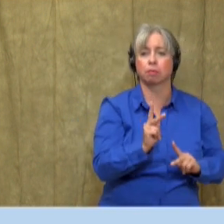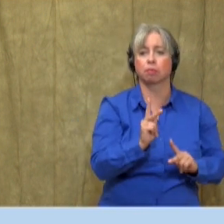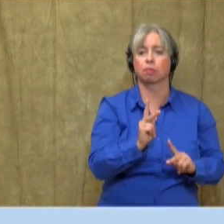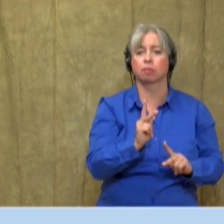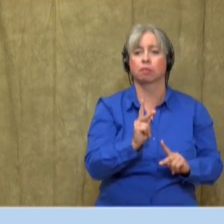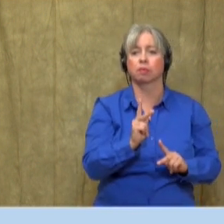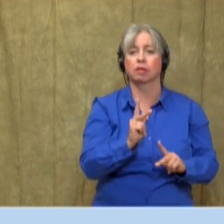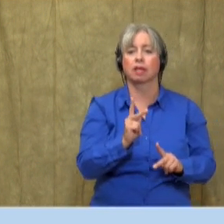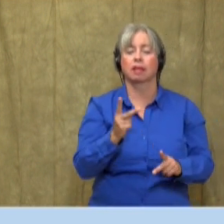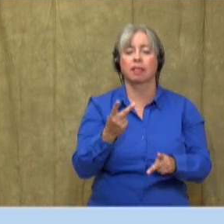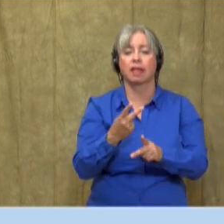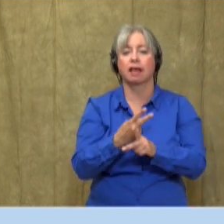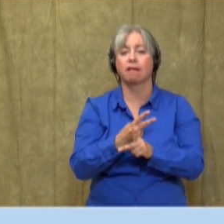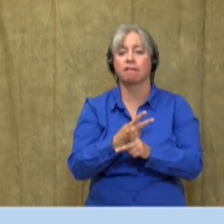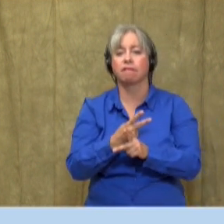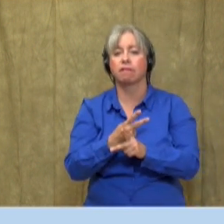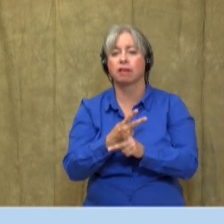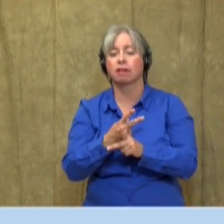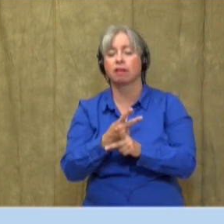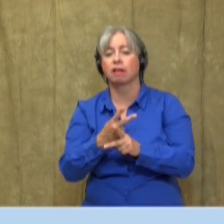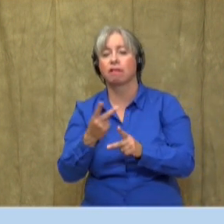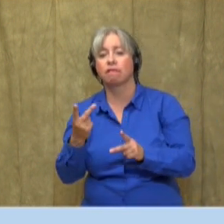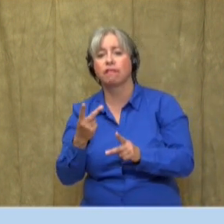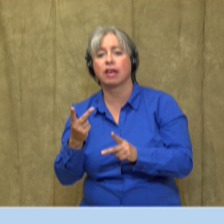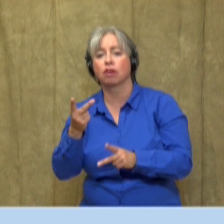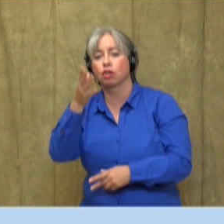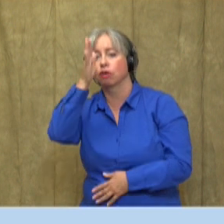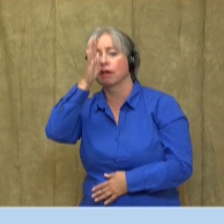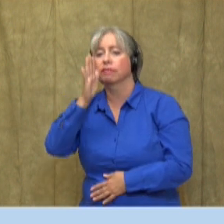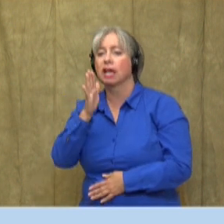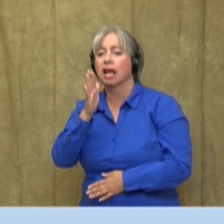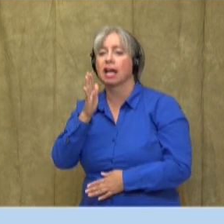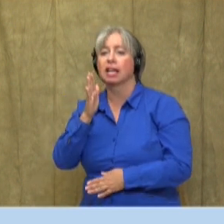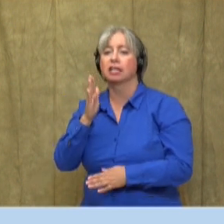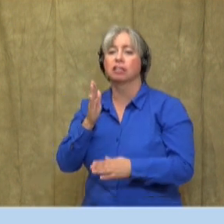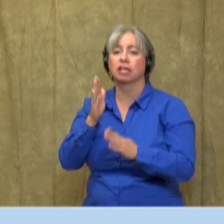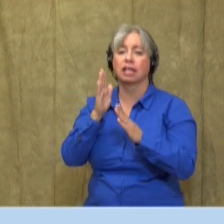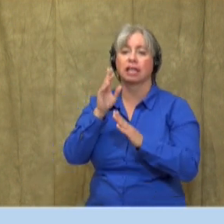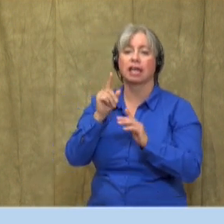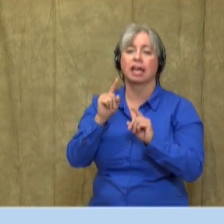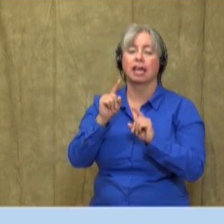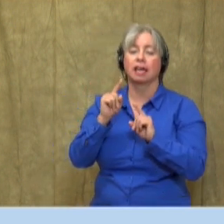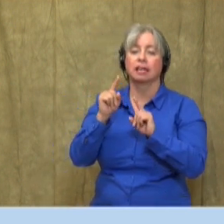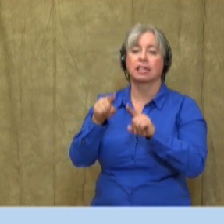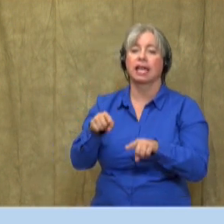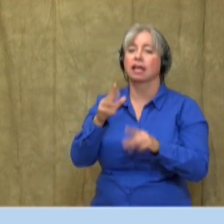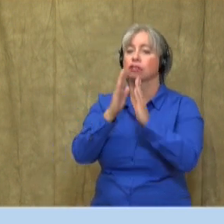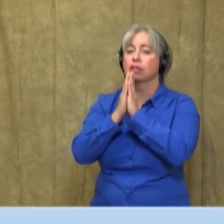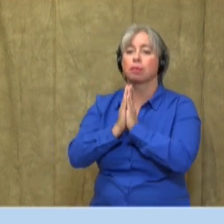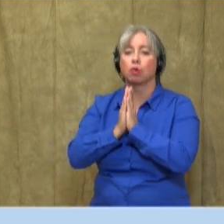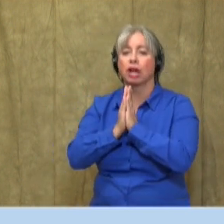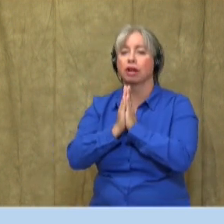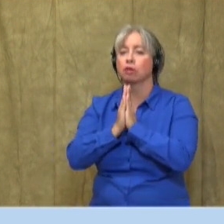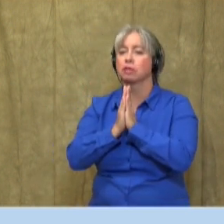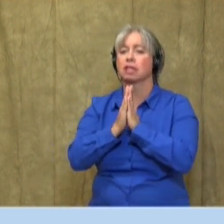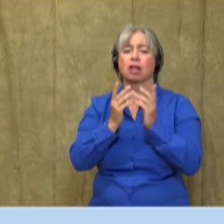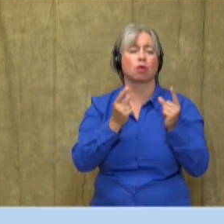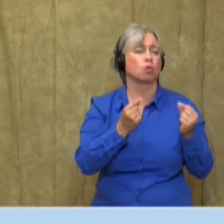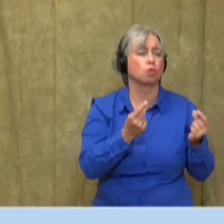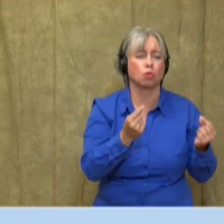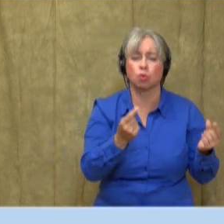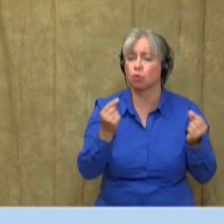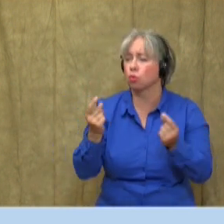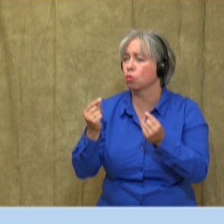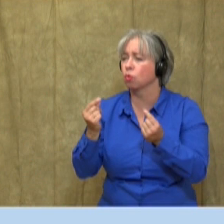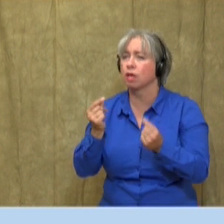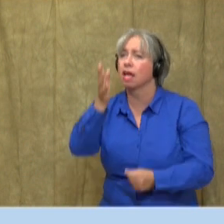the failure of God to answer these prayers, and so it splintered the community. People didn't know what to do because God